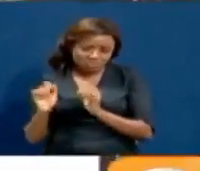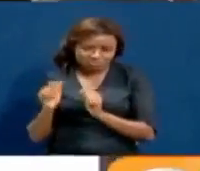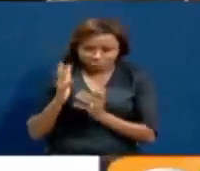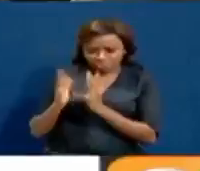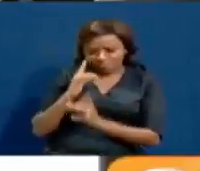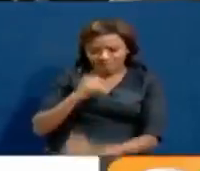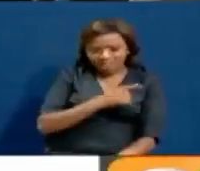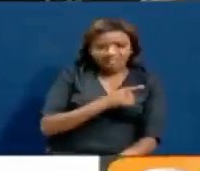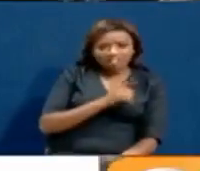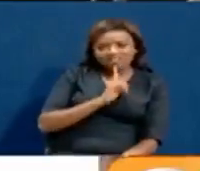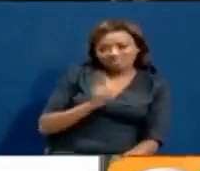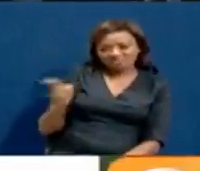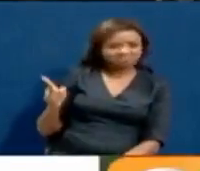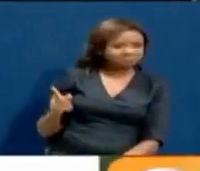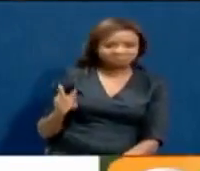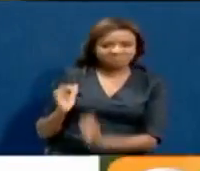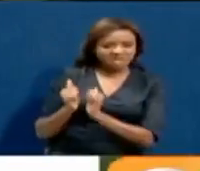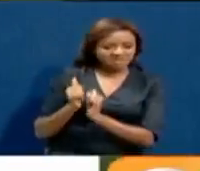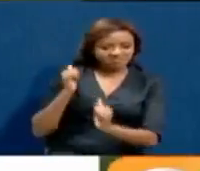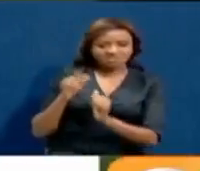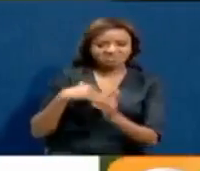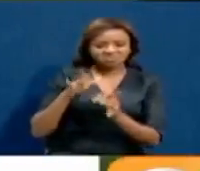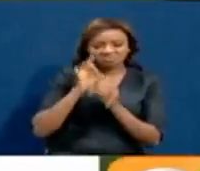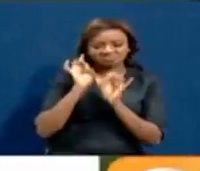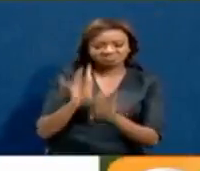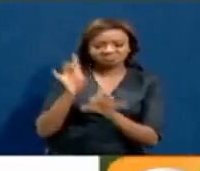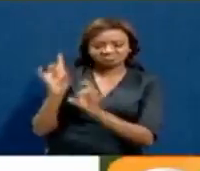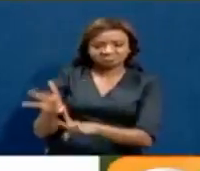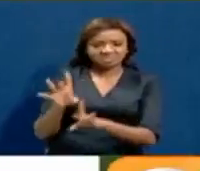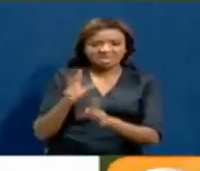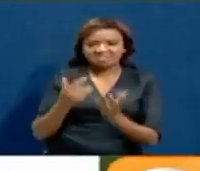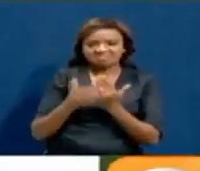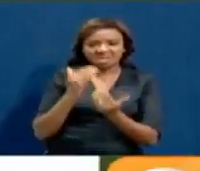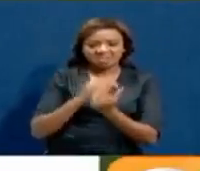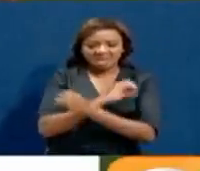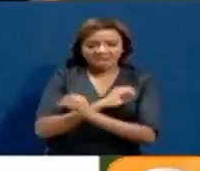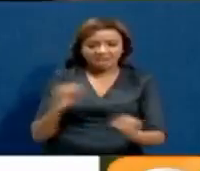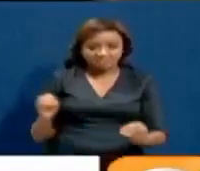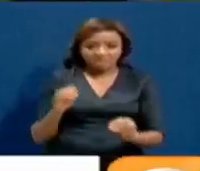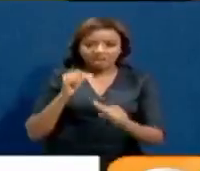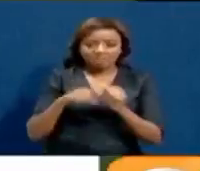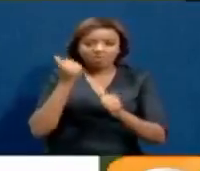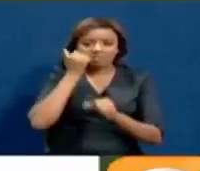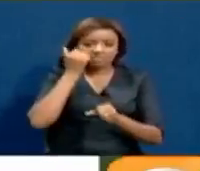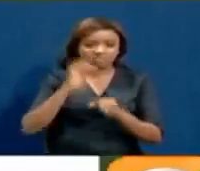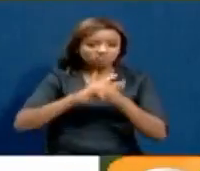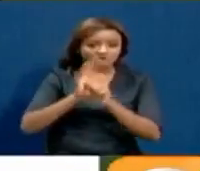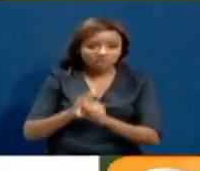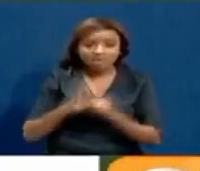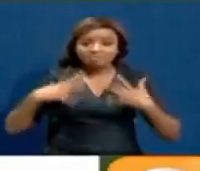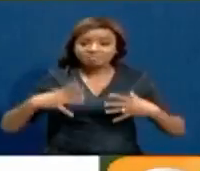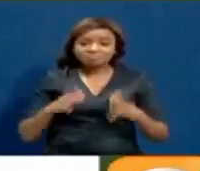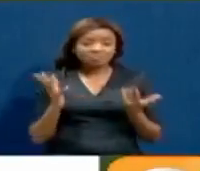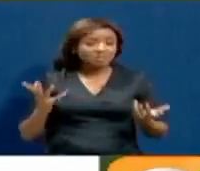Democrat challenger accuses him of denial and neglect of a pandemic that has led to the death of more than